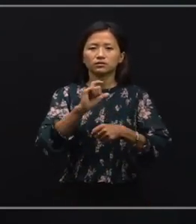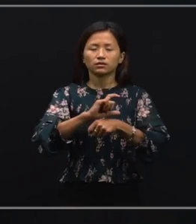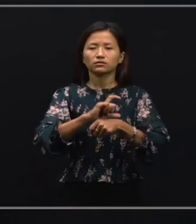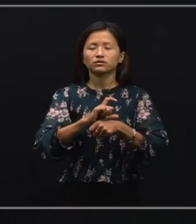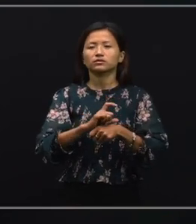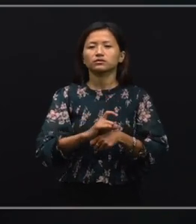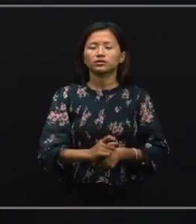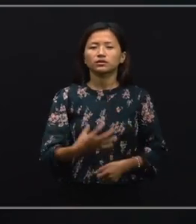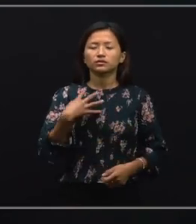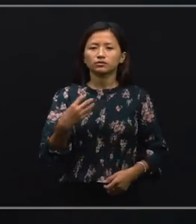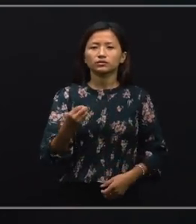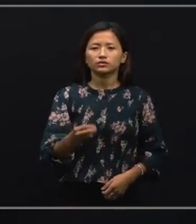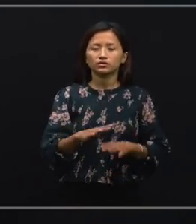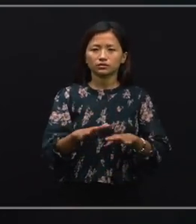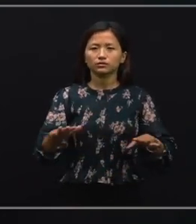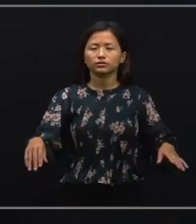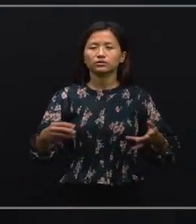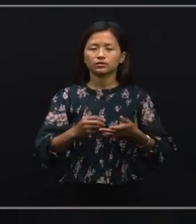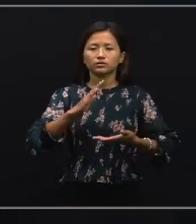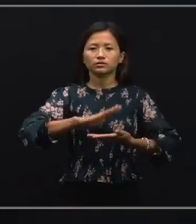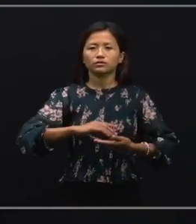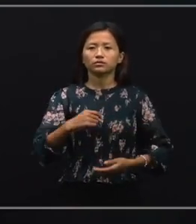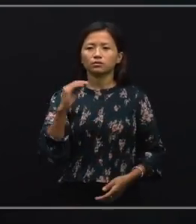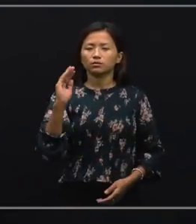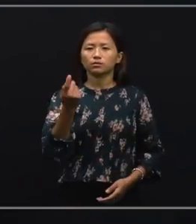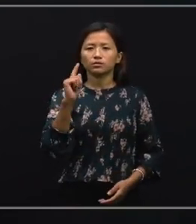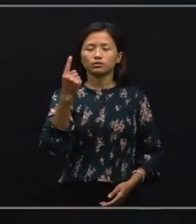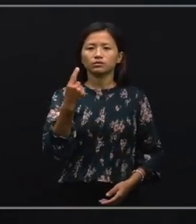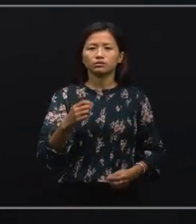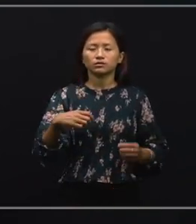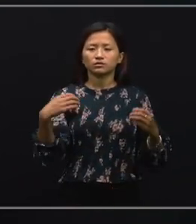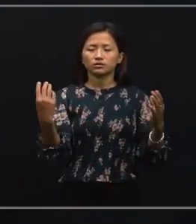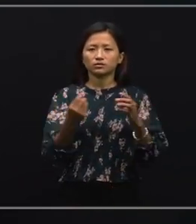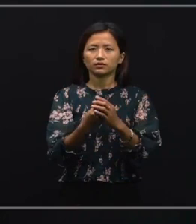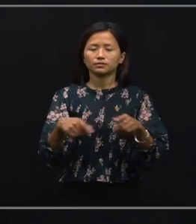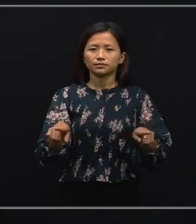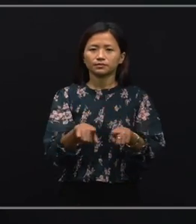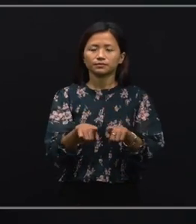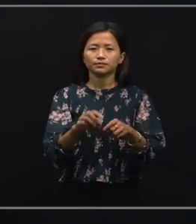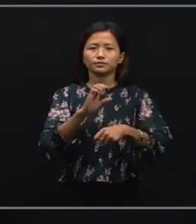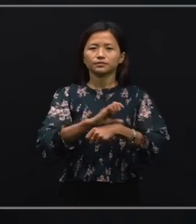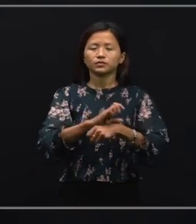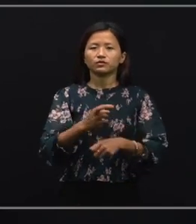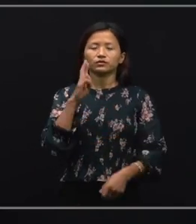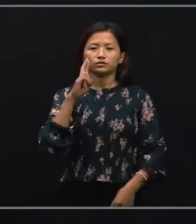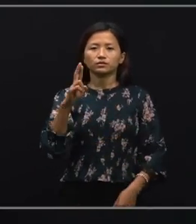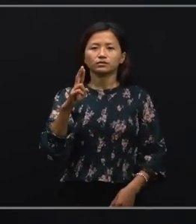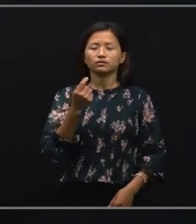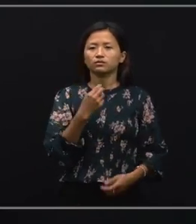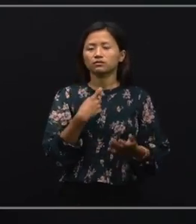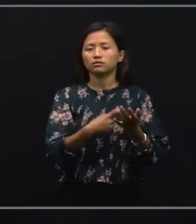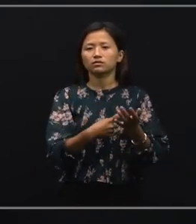would want their child or they would want their children to get married to someone of the same culture, to someone of the same